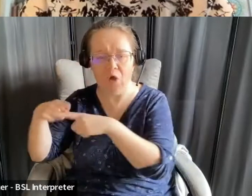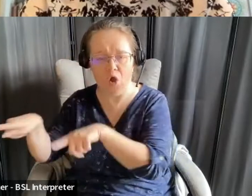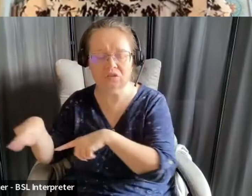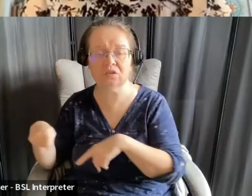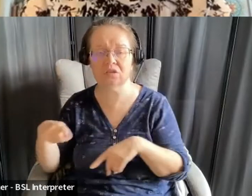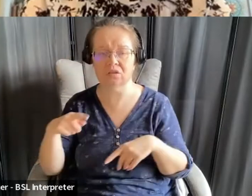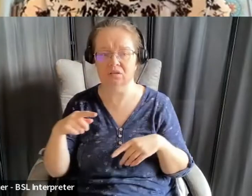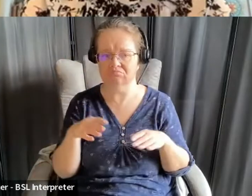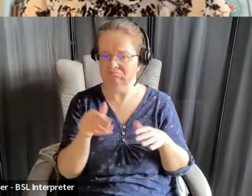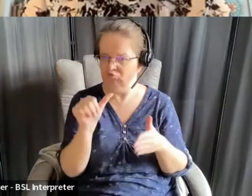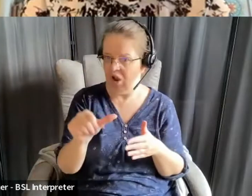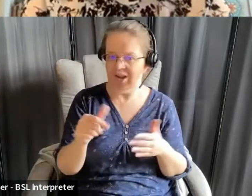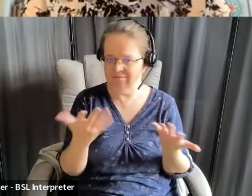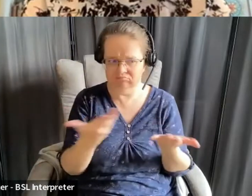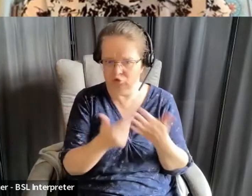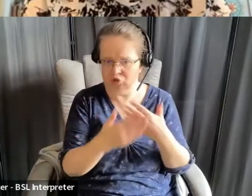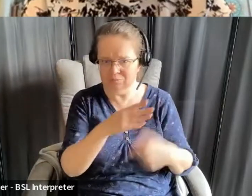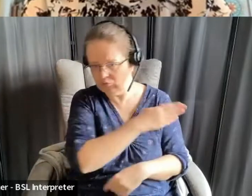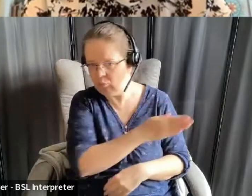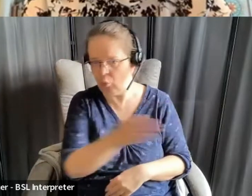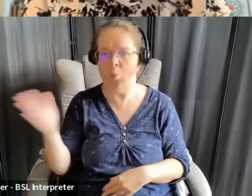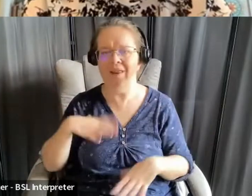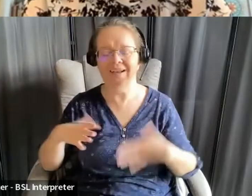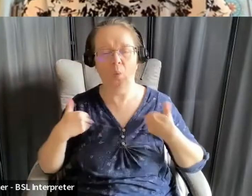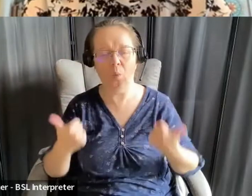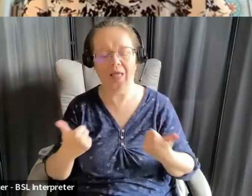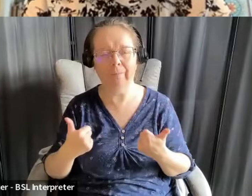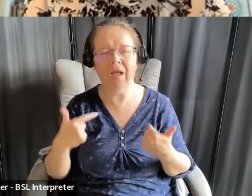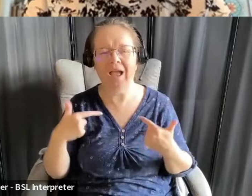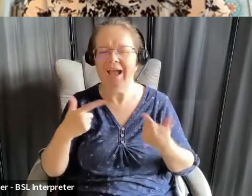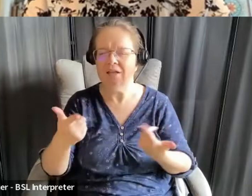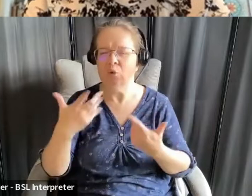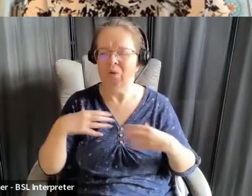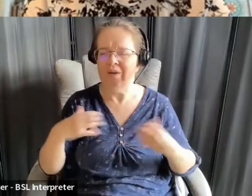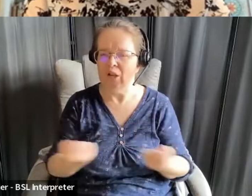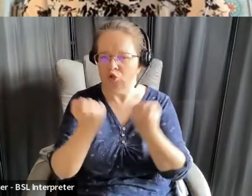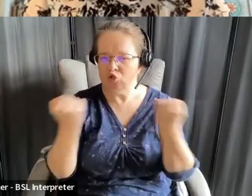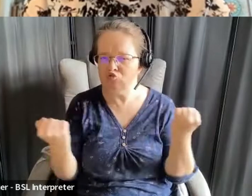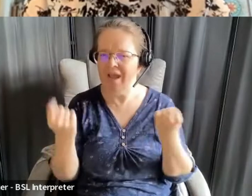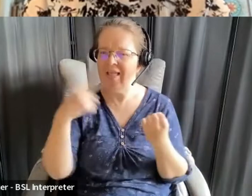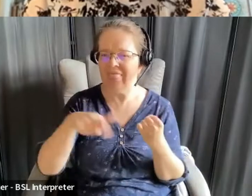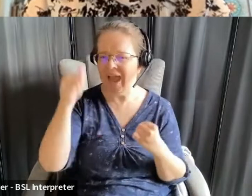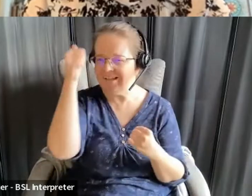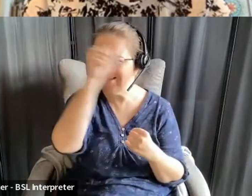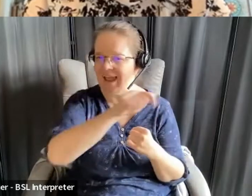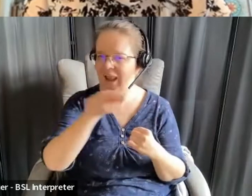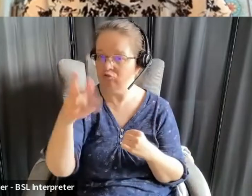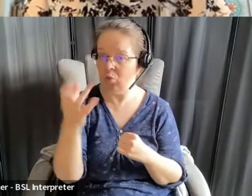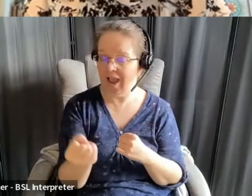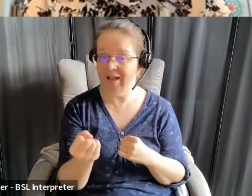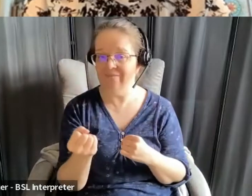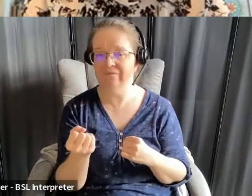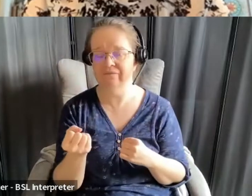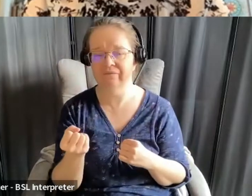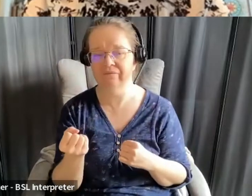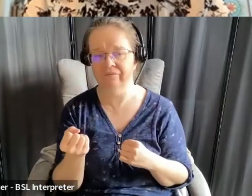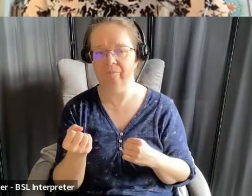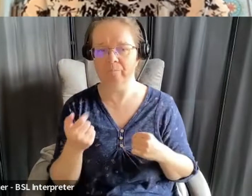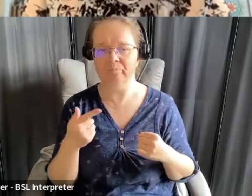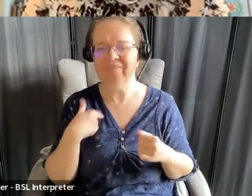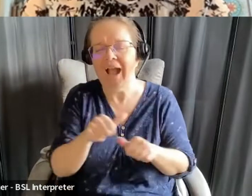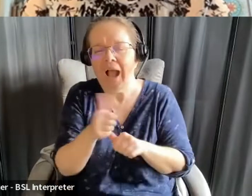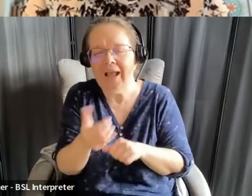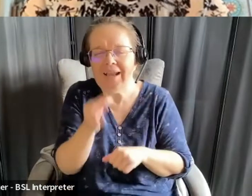neurodiverse, right? You know, we're going to tap into those unique strengths and talents that you have to Carley, probably in our next